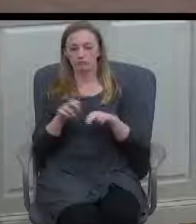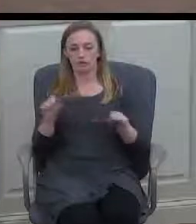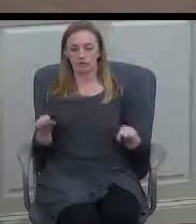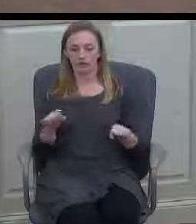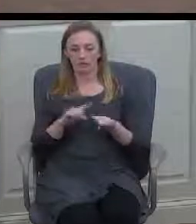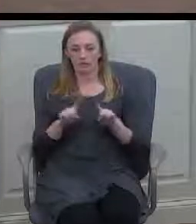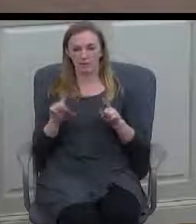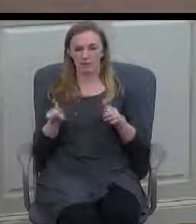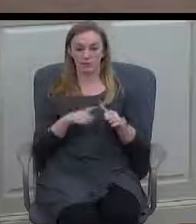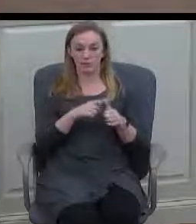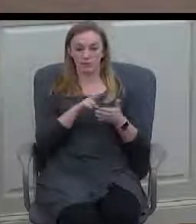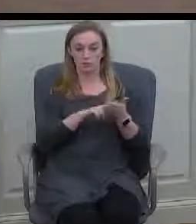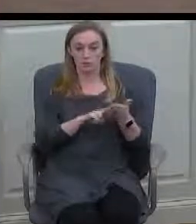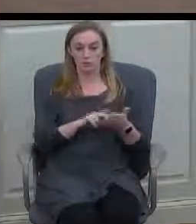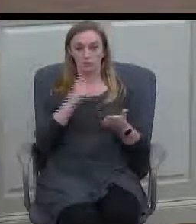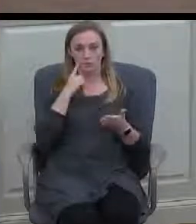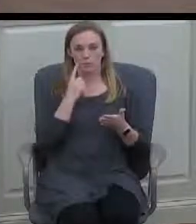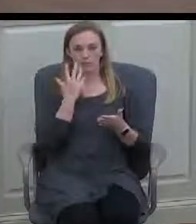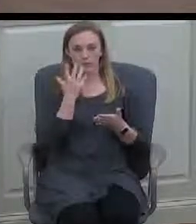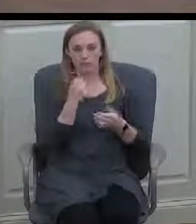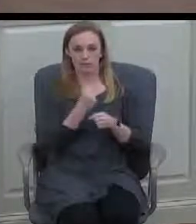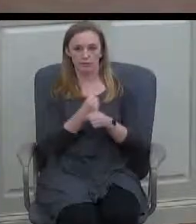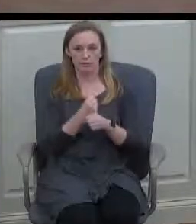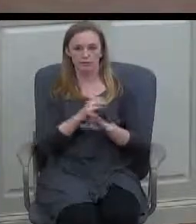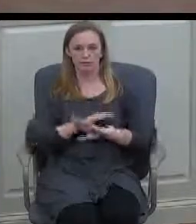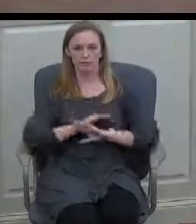initial contract is just for 5 years.